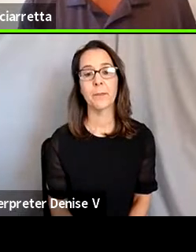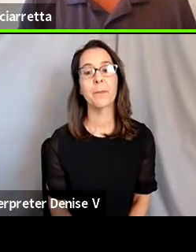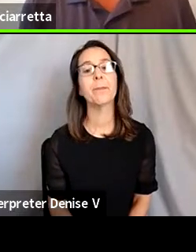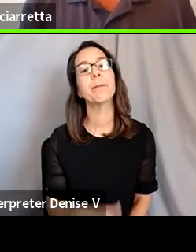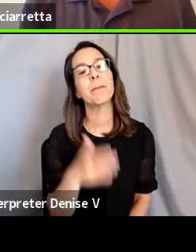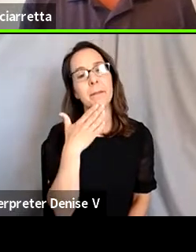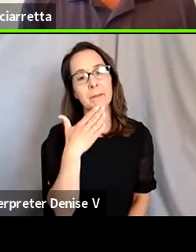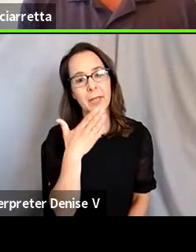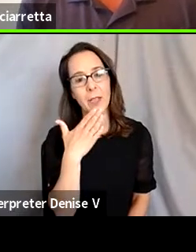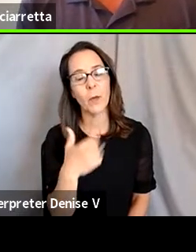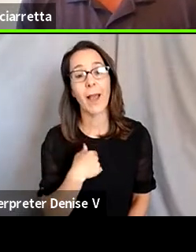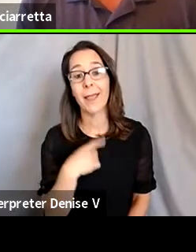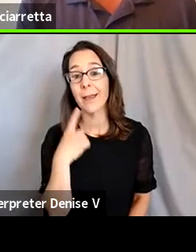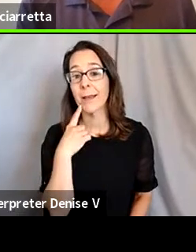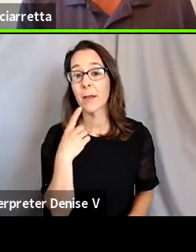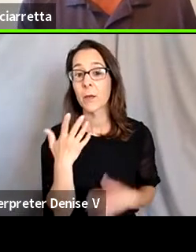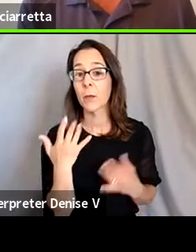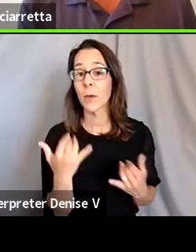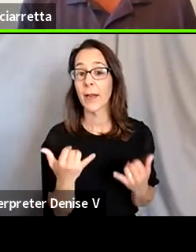point, unless